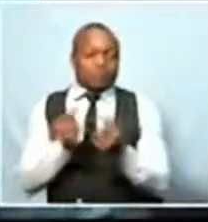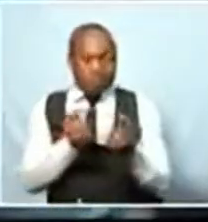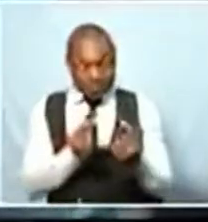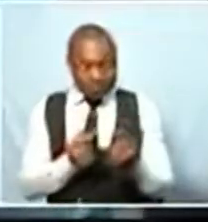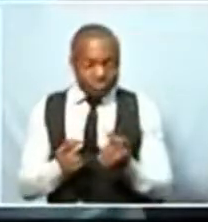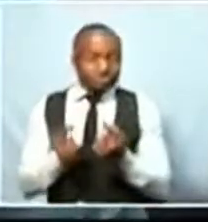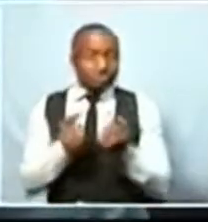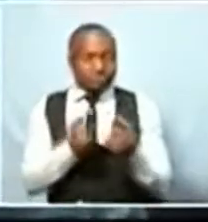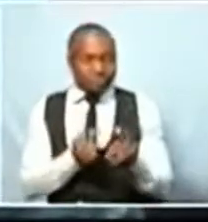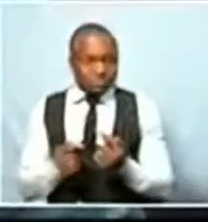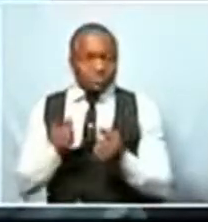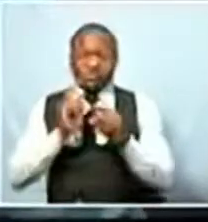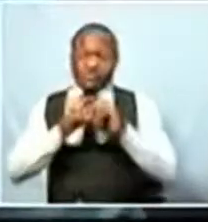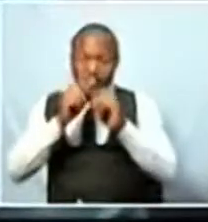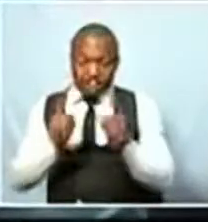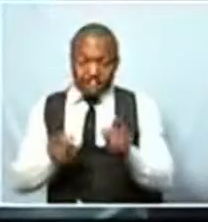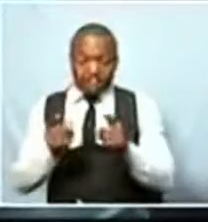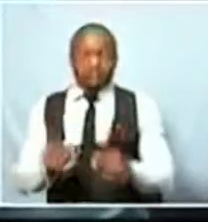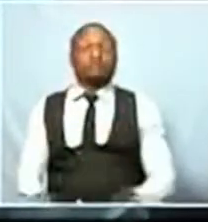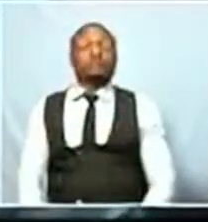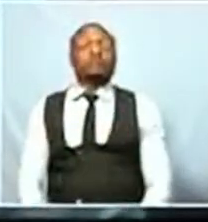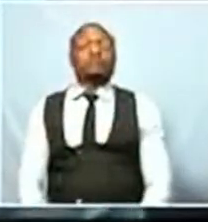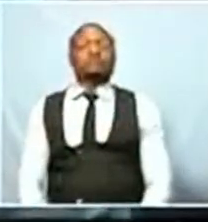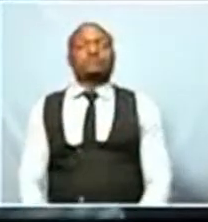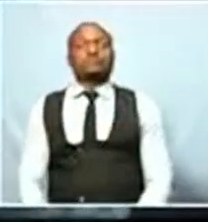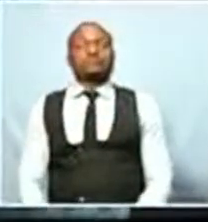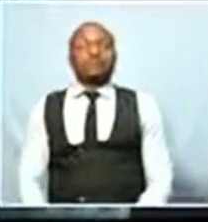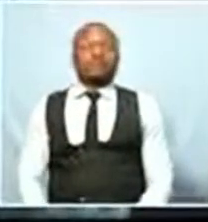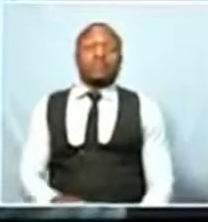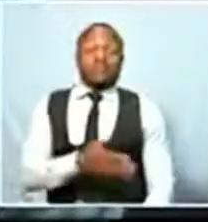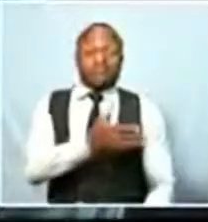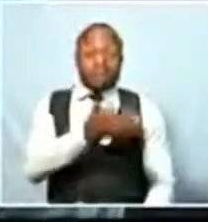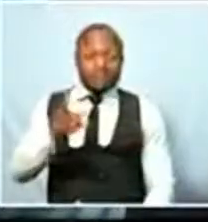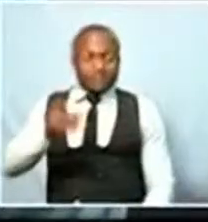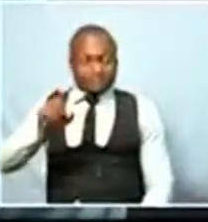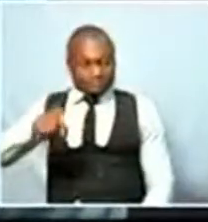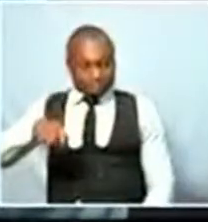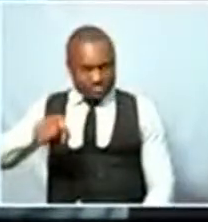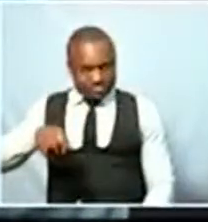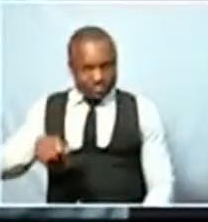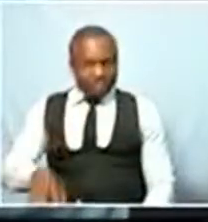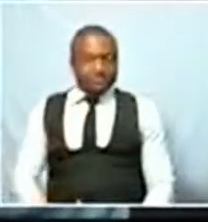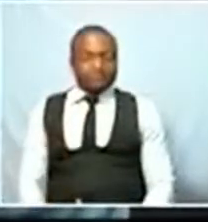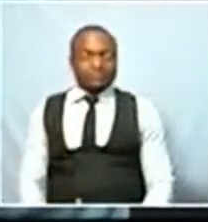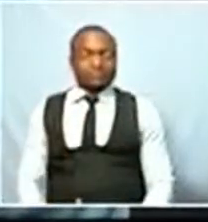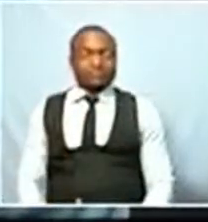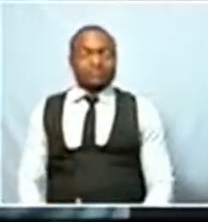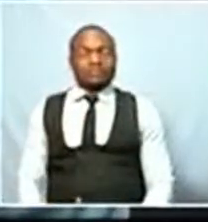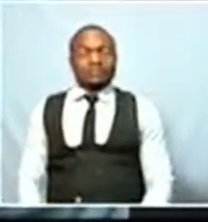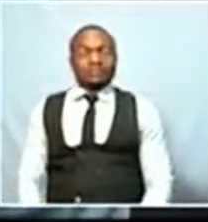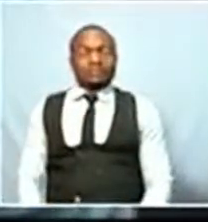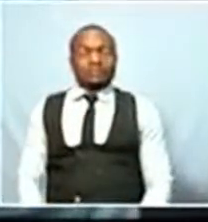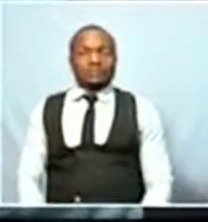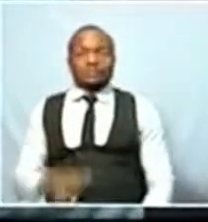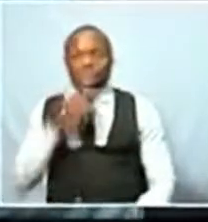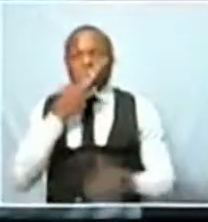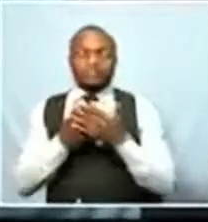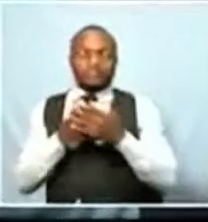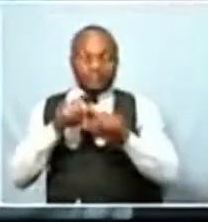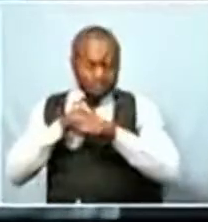situation. But they need really good